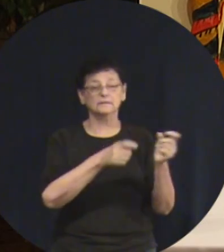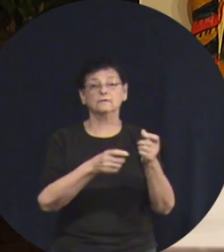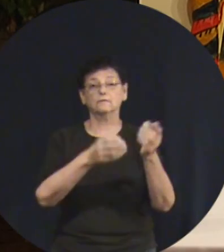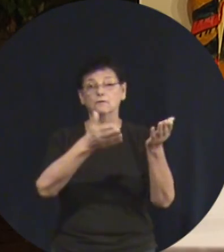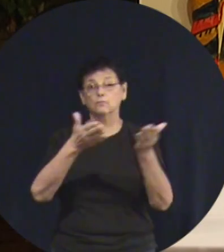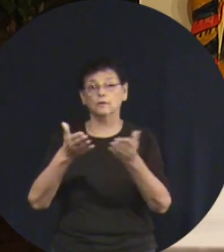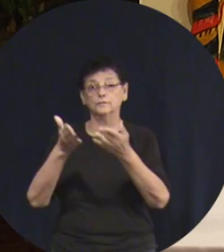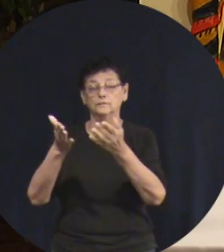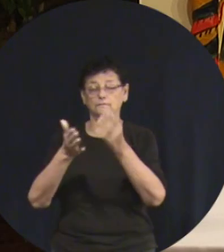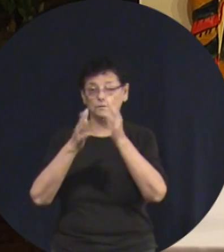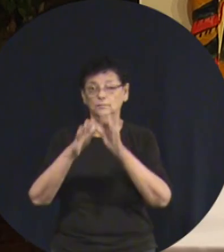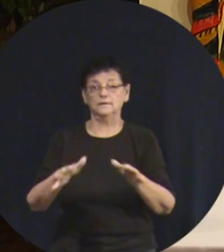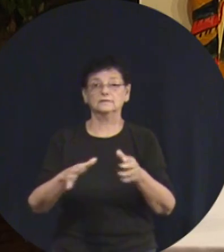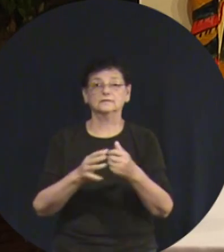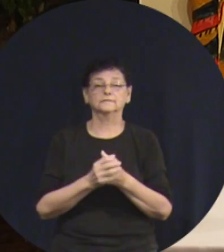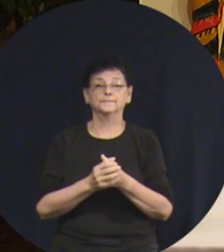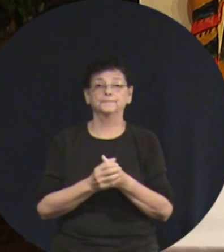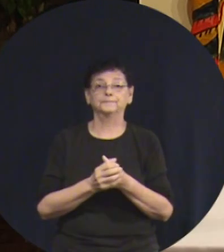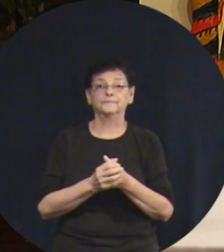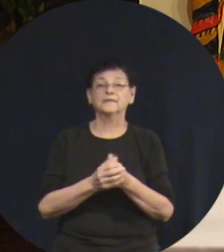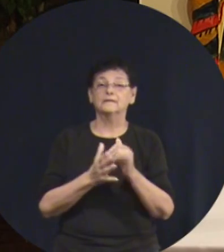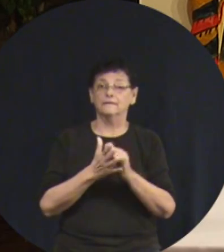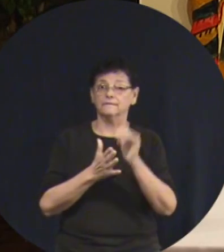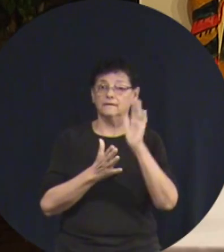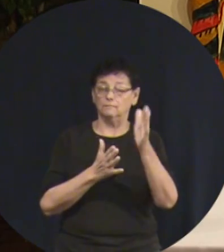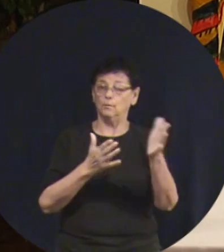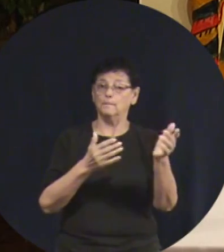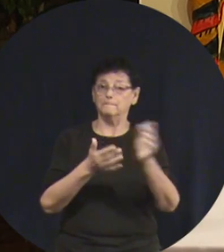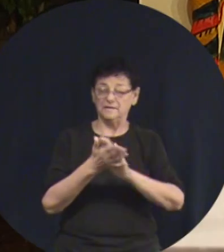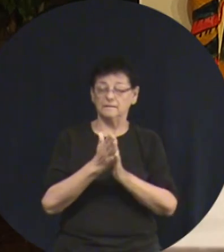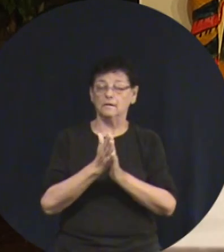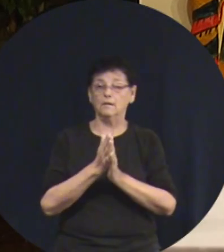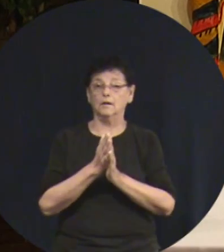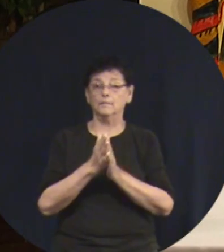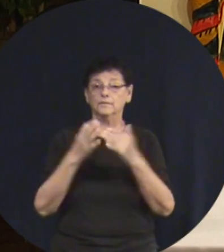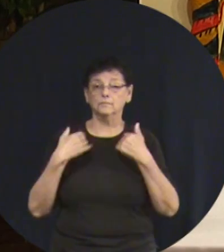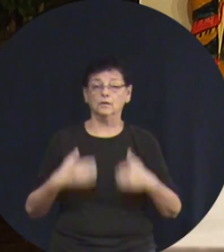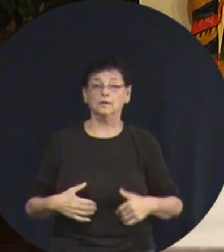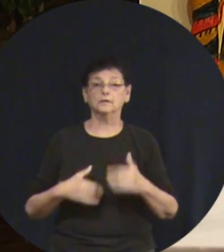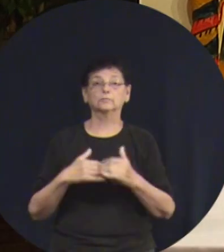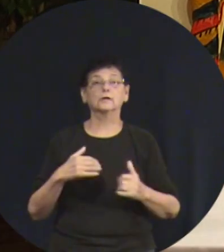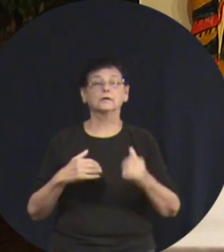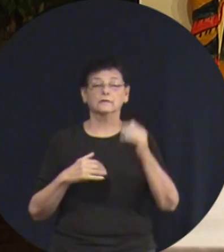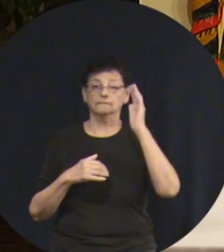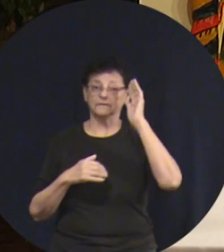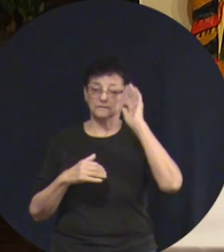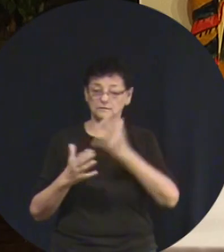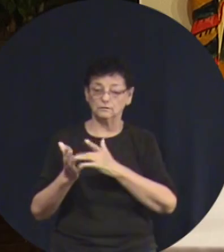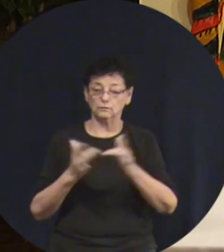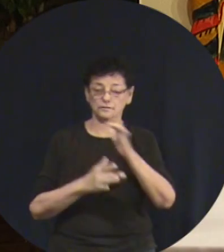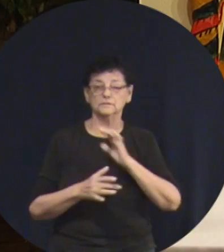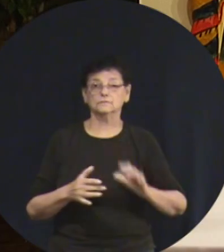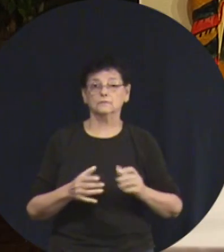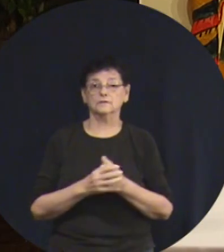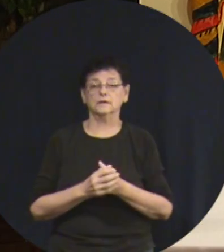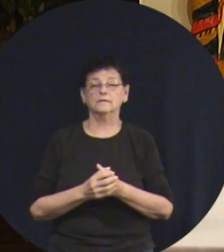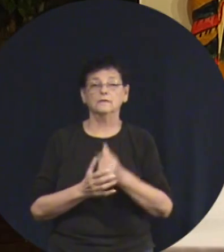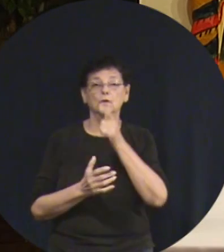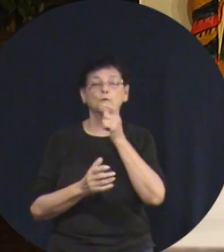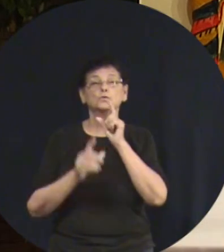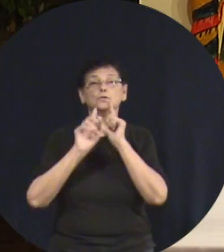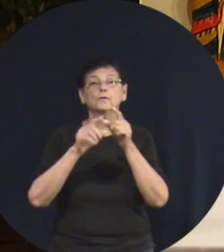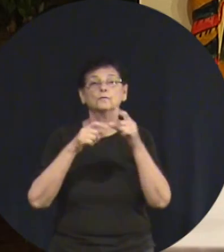we have brought to you for consecration, that they may become the body and blood of your Son, our Lord Jesus Christ, at